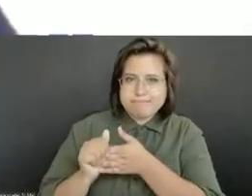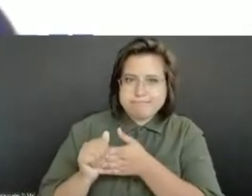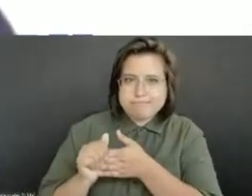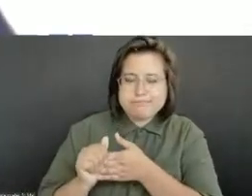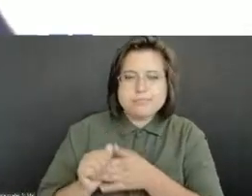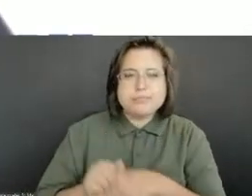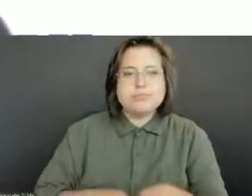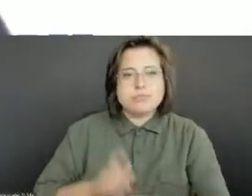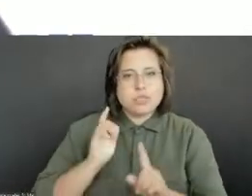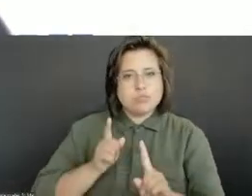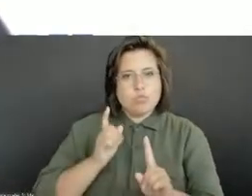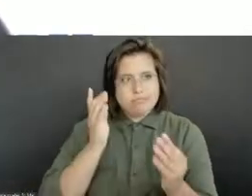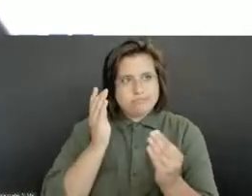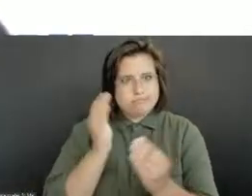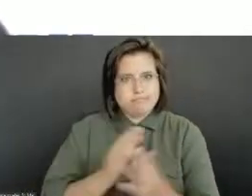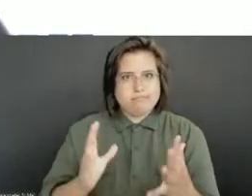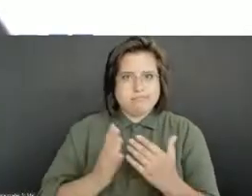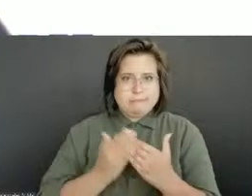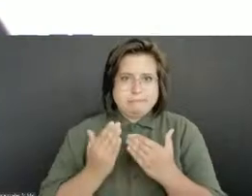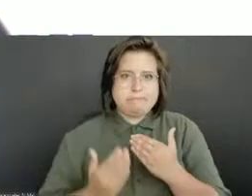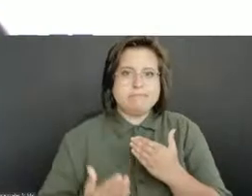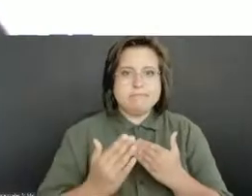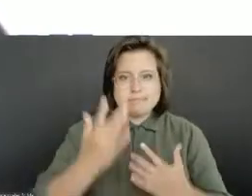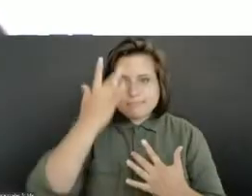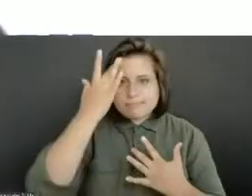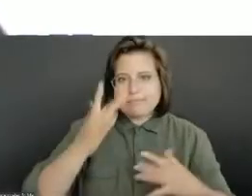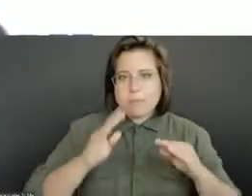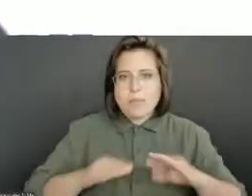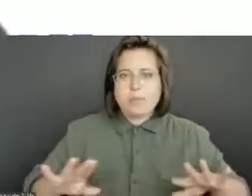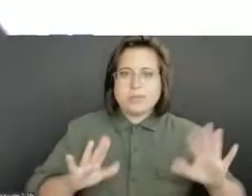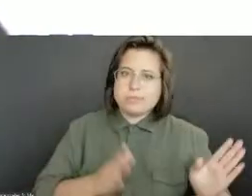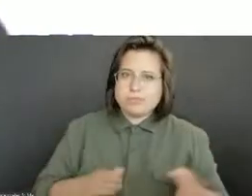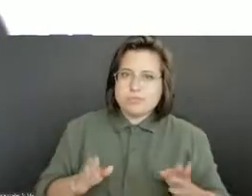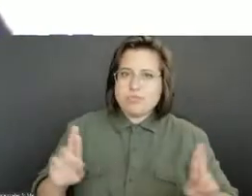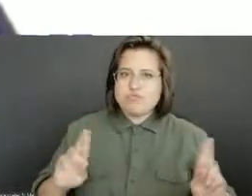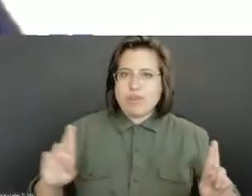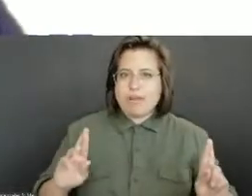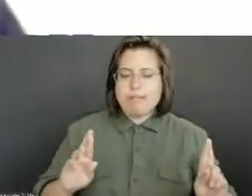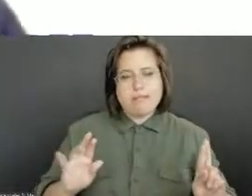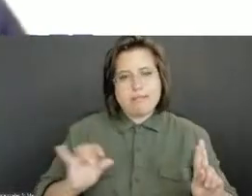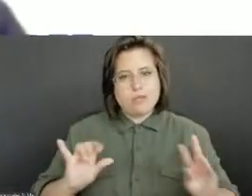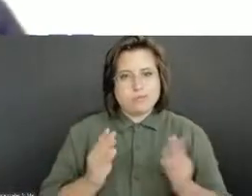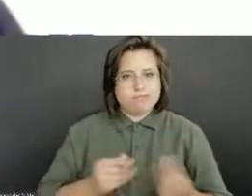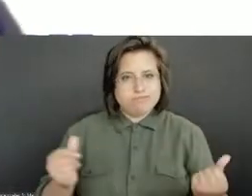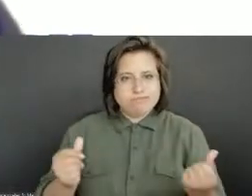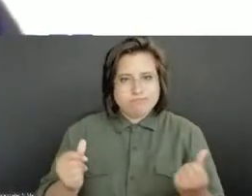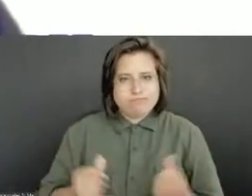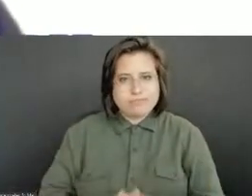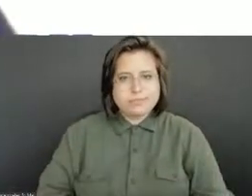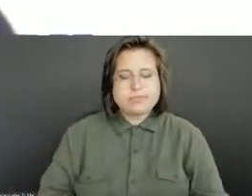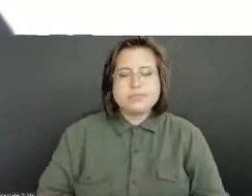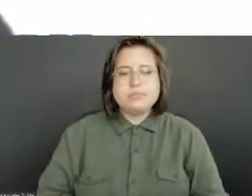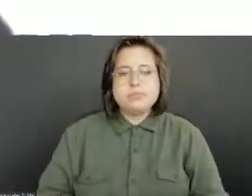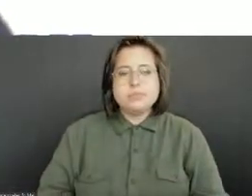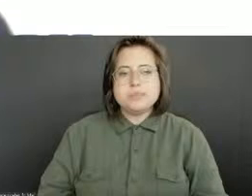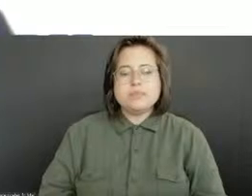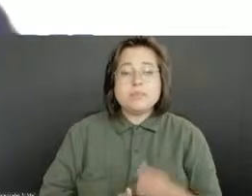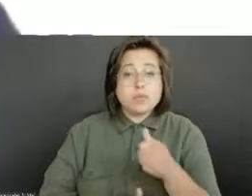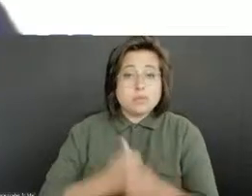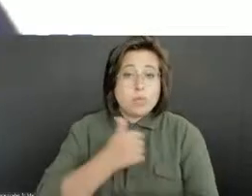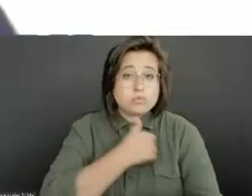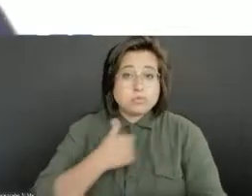informing future pandemic preparedness and mitigation. The majority of our